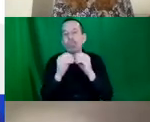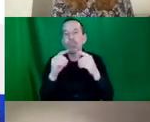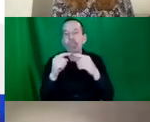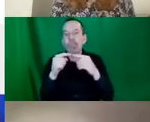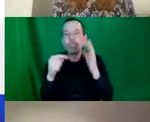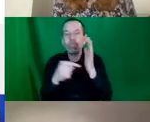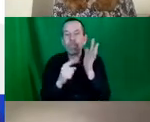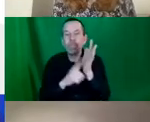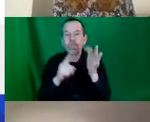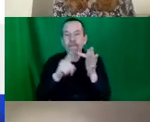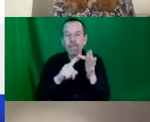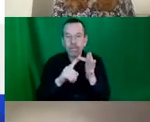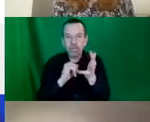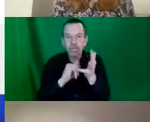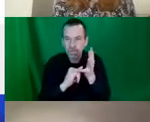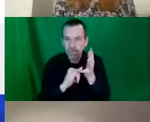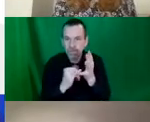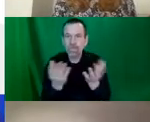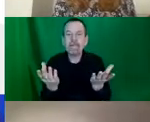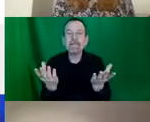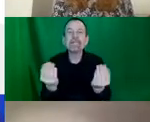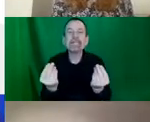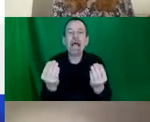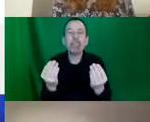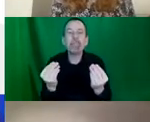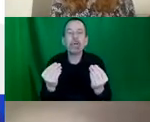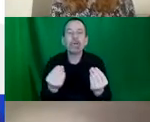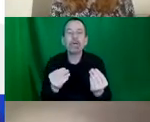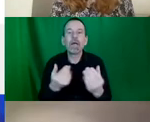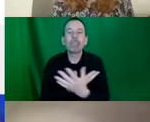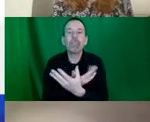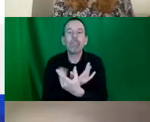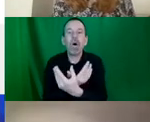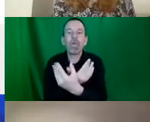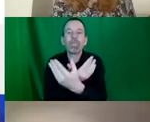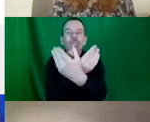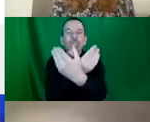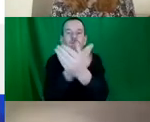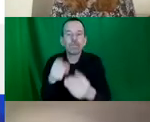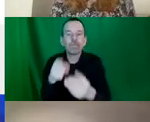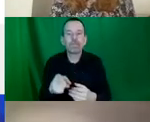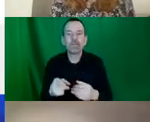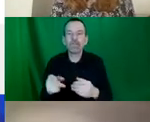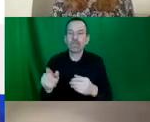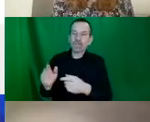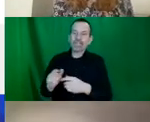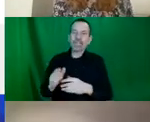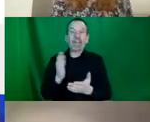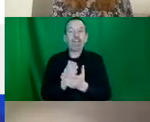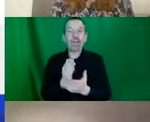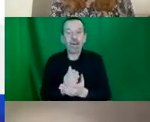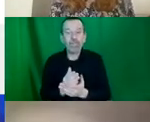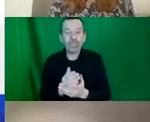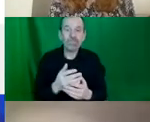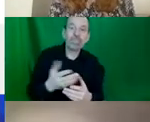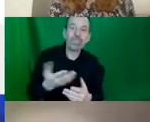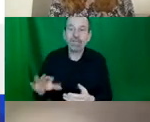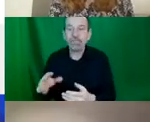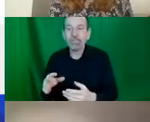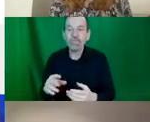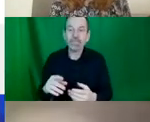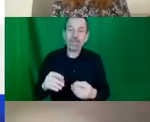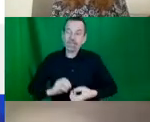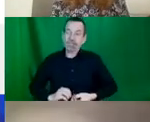indicators. Conceived by myself and 2 other colleagues, Scott and Nicole, we thought of creative ways to share this content and motivate others to get